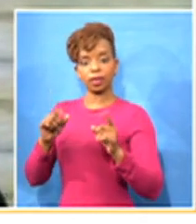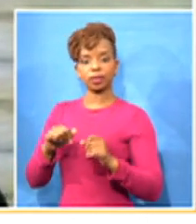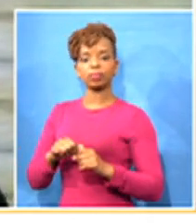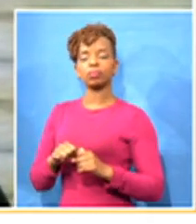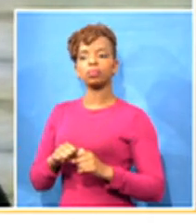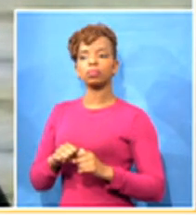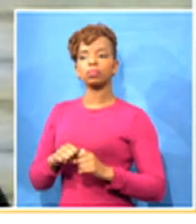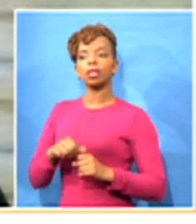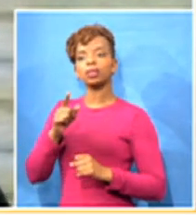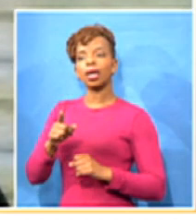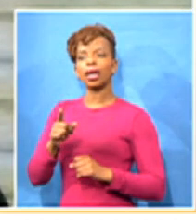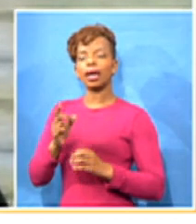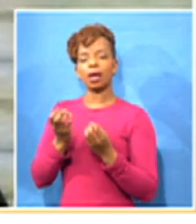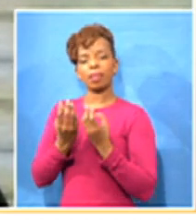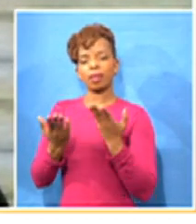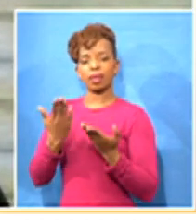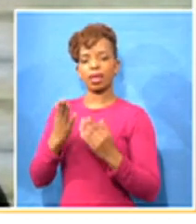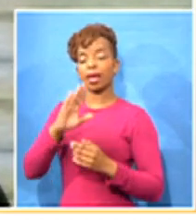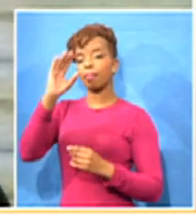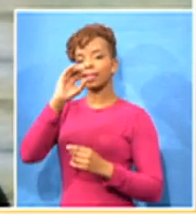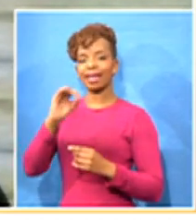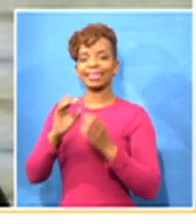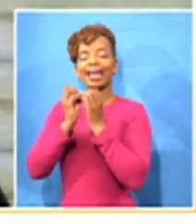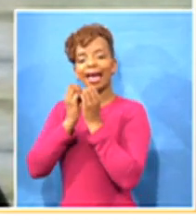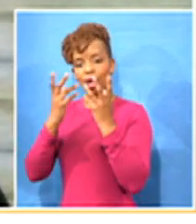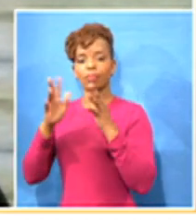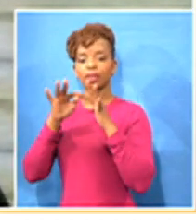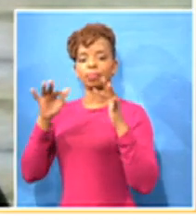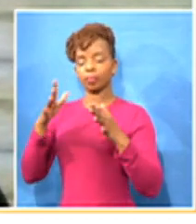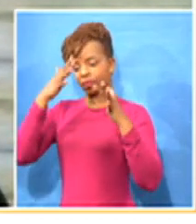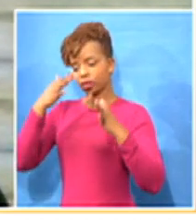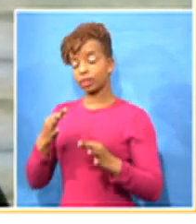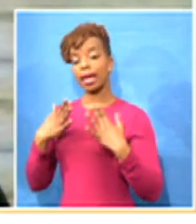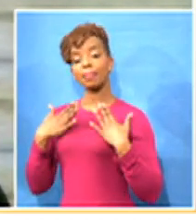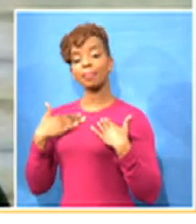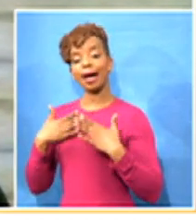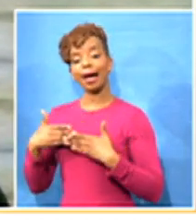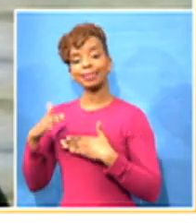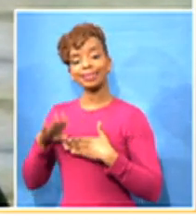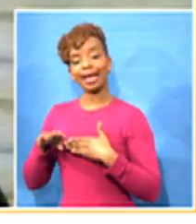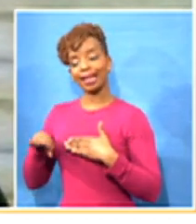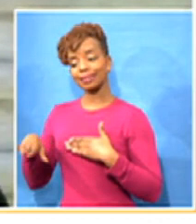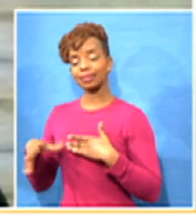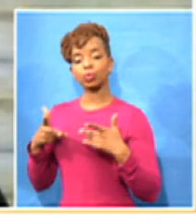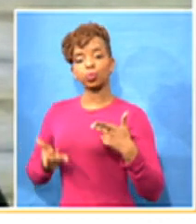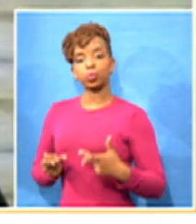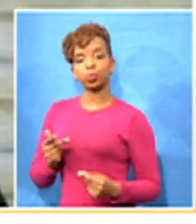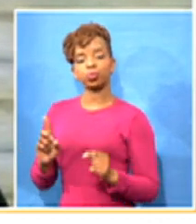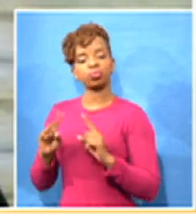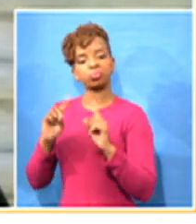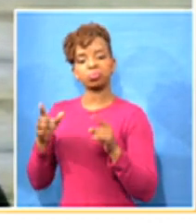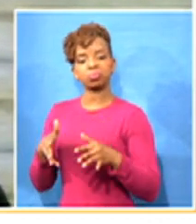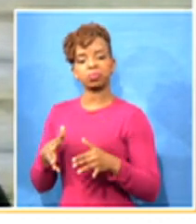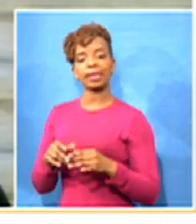perhaps, how many people are opting not to have their children vaccinated in South Africa? Because I